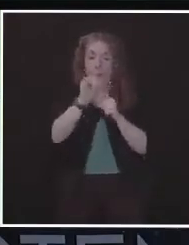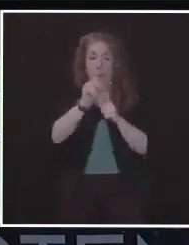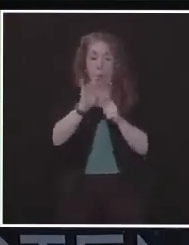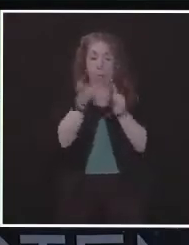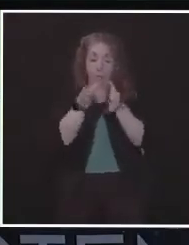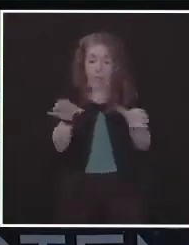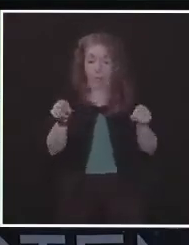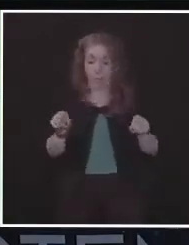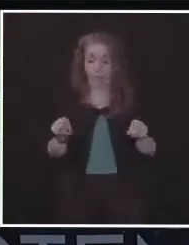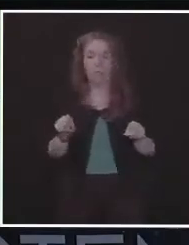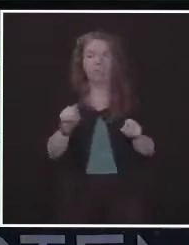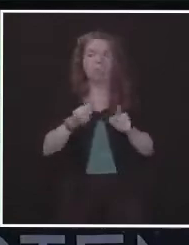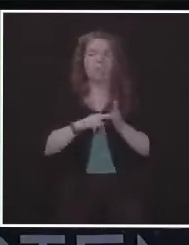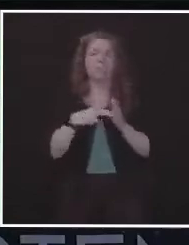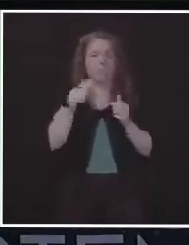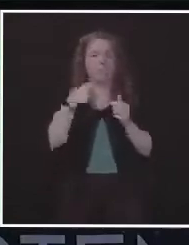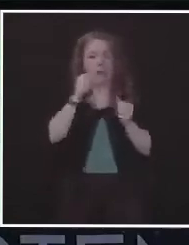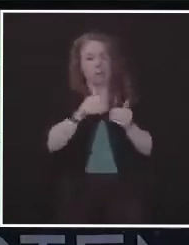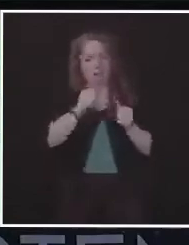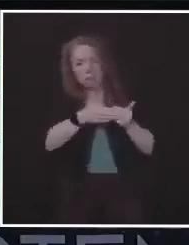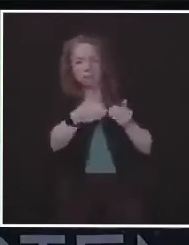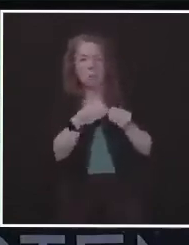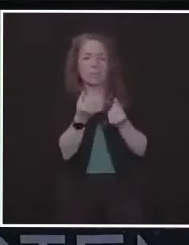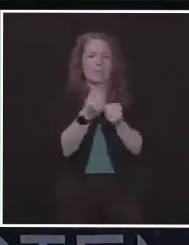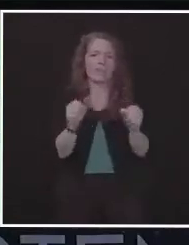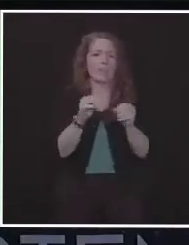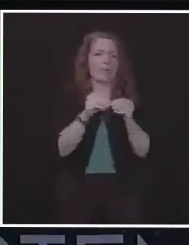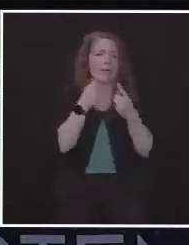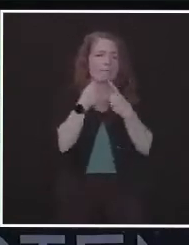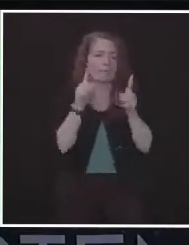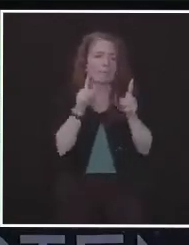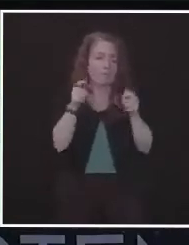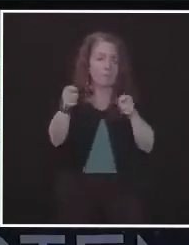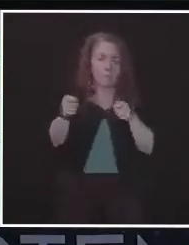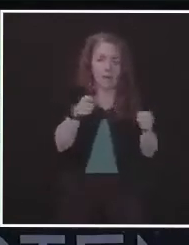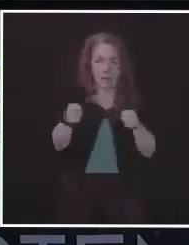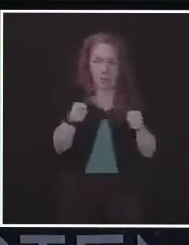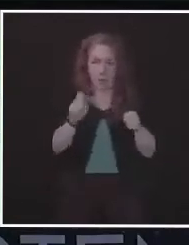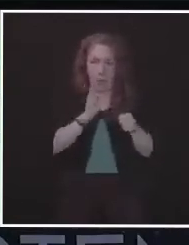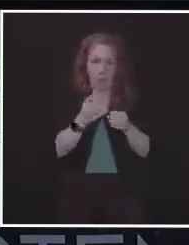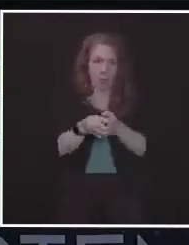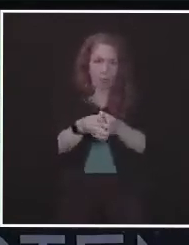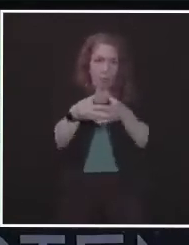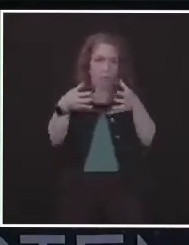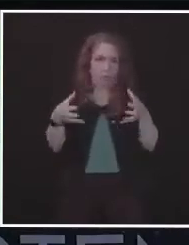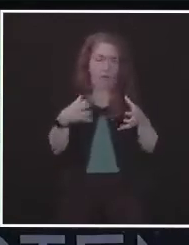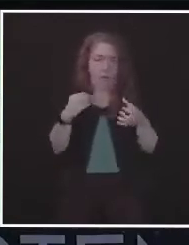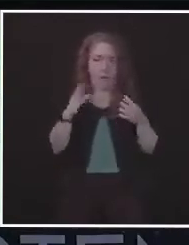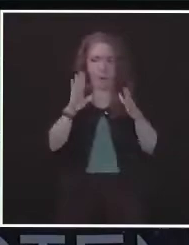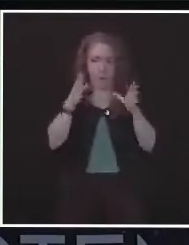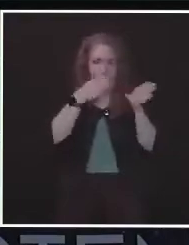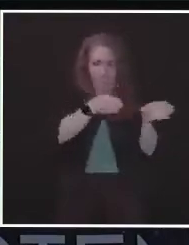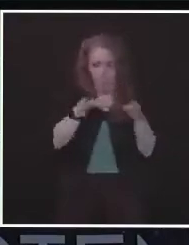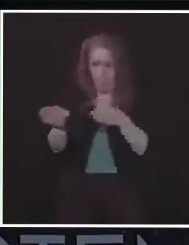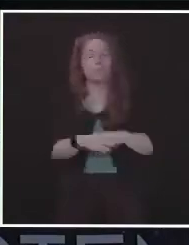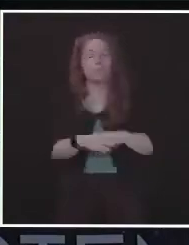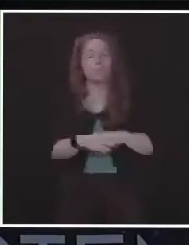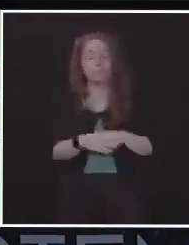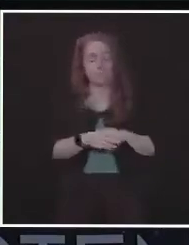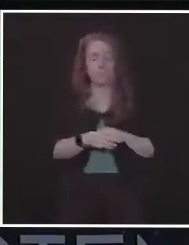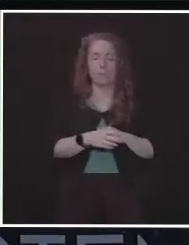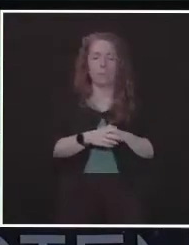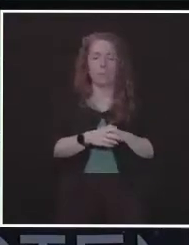us safely and effectively manage this growth in scope. We have the opportunity to better align our